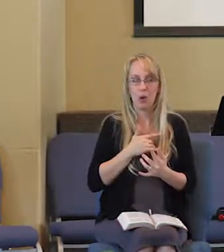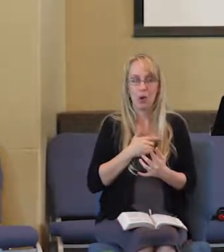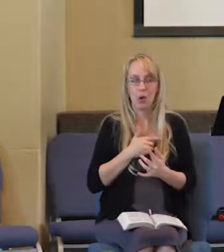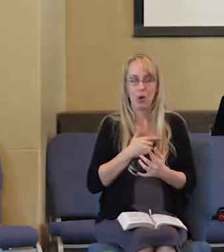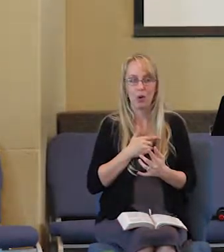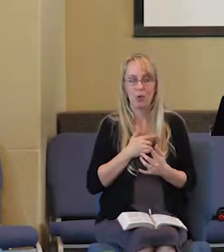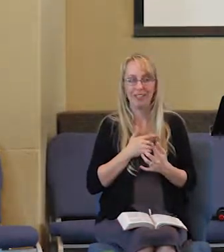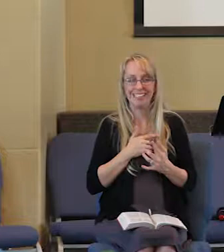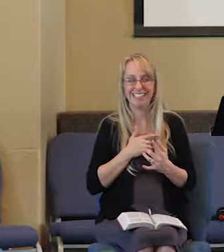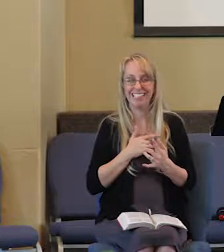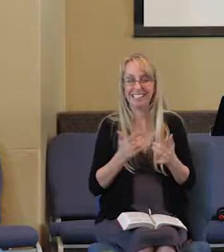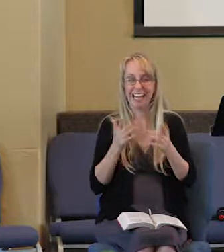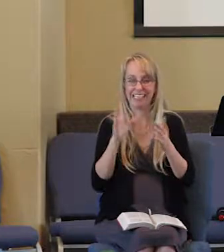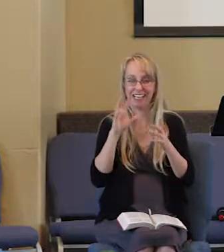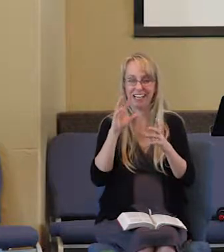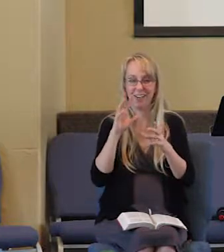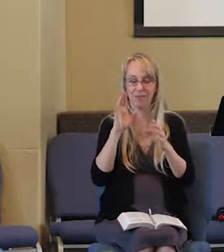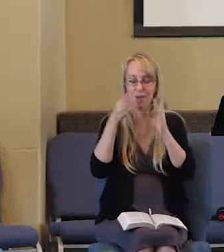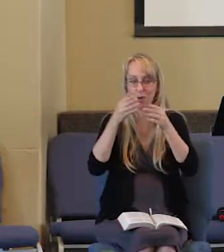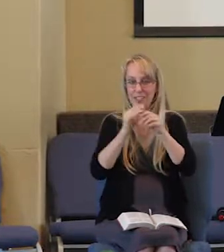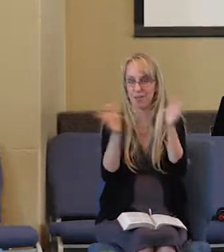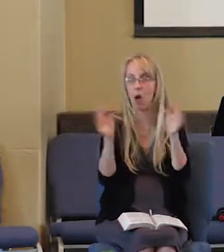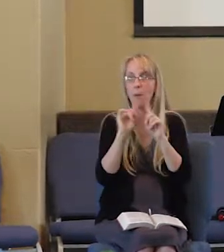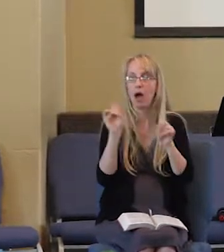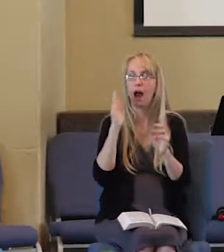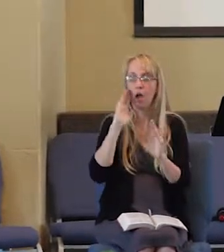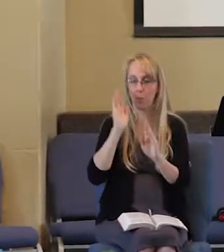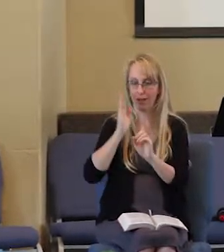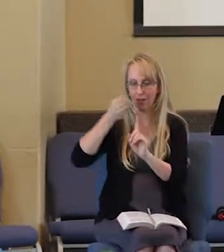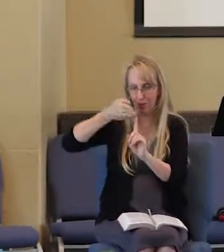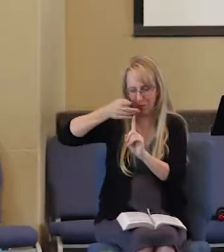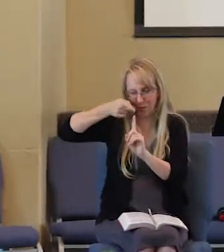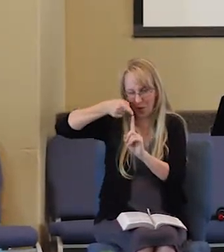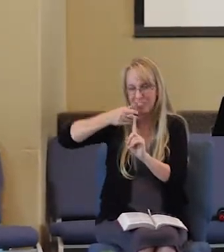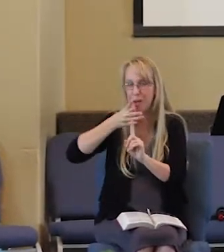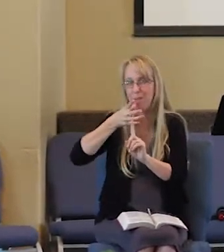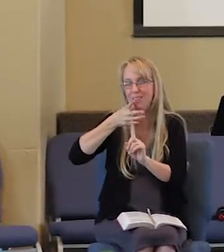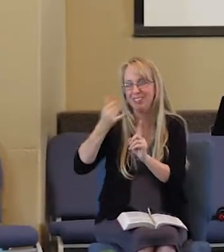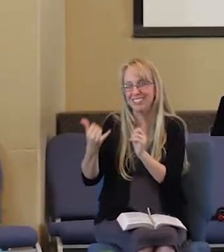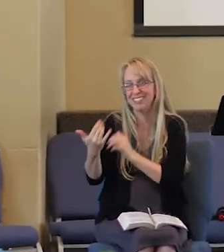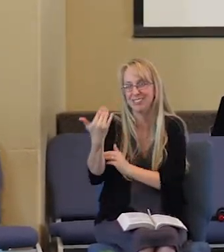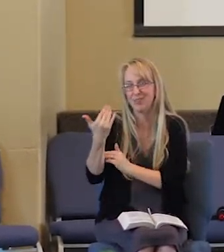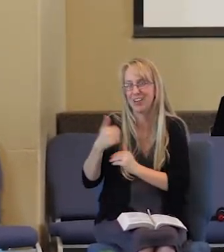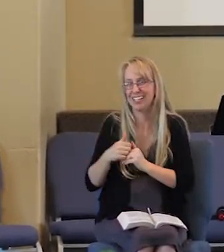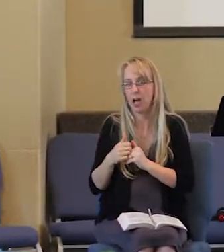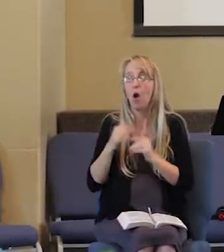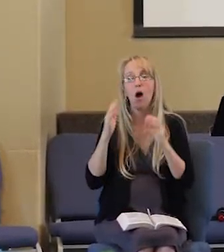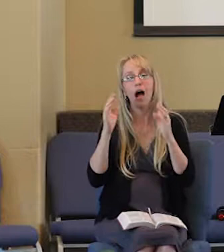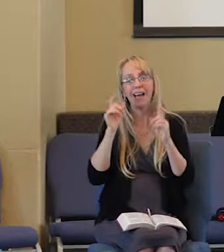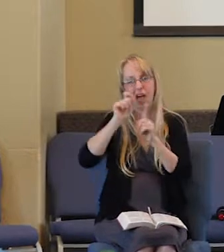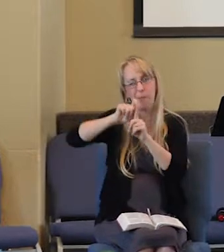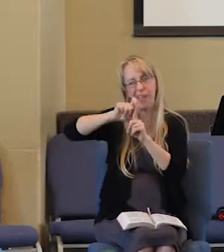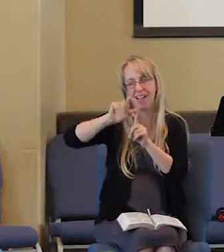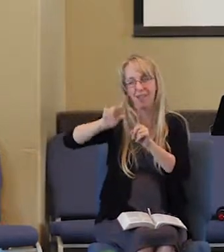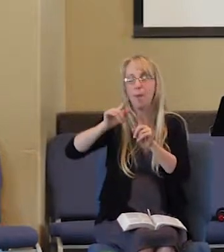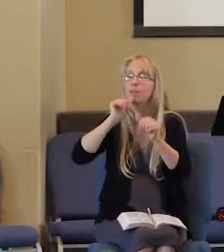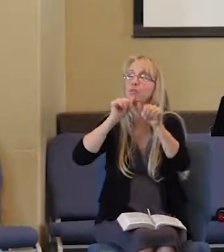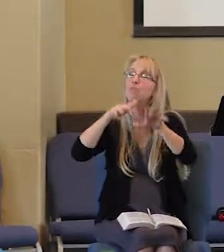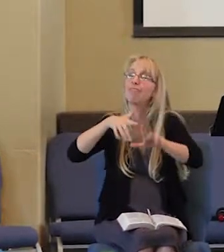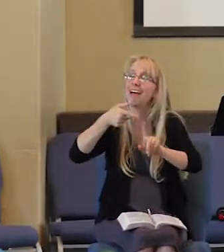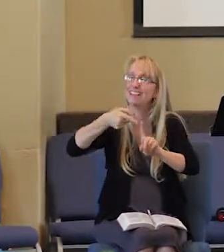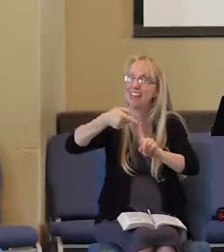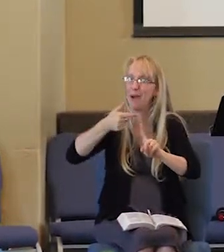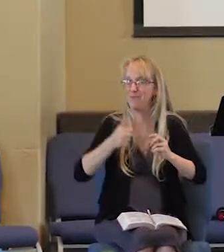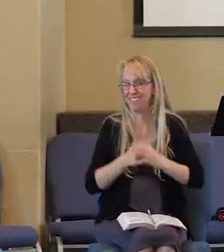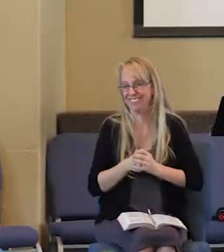pick on moms this morning. But not really pick, I hope bless, because God's word blesses when we hear it, blesses